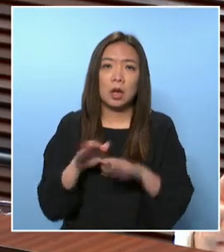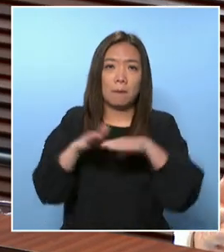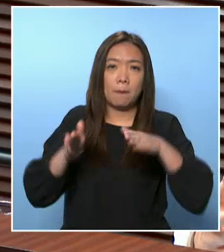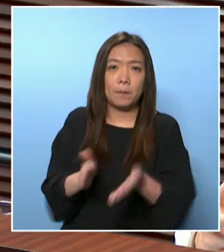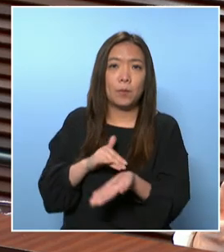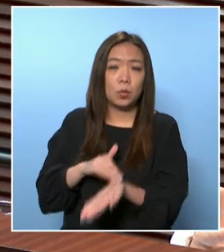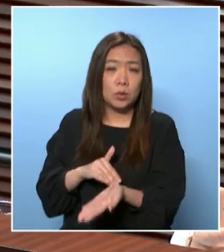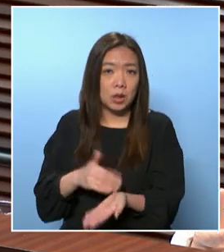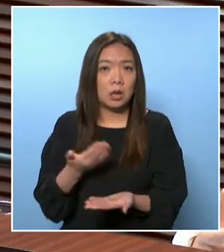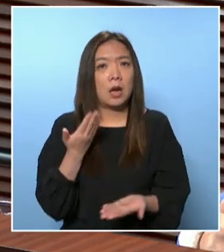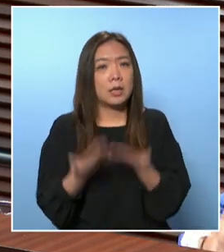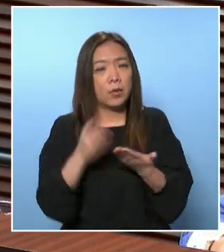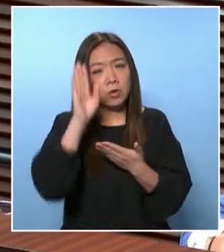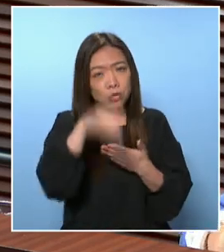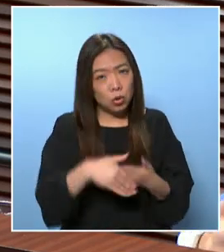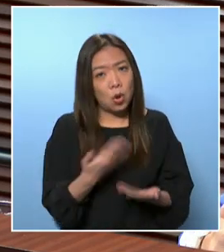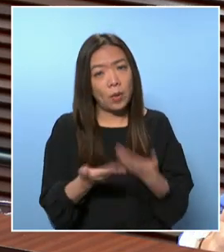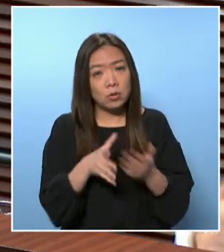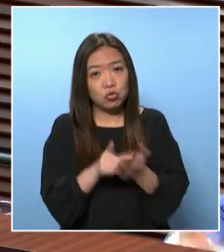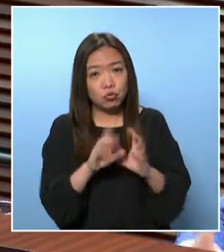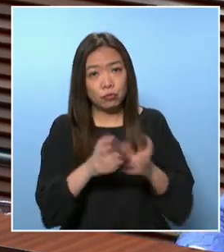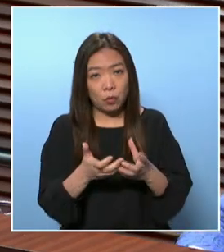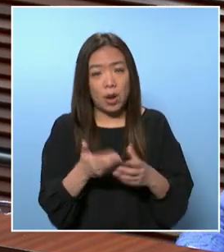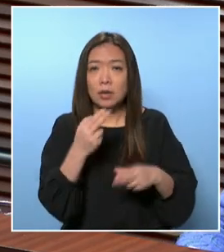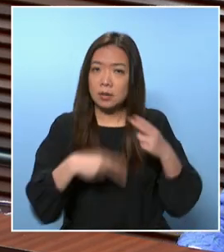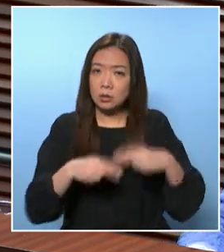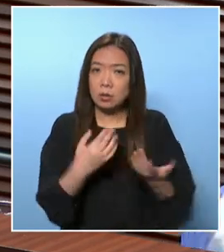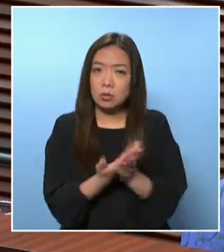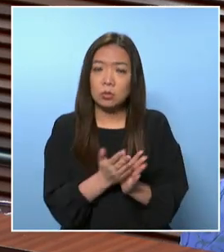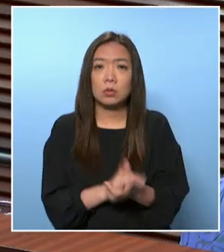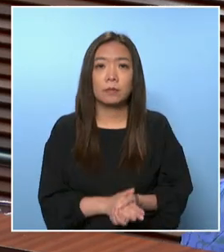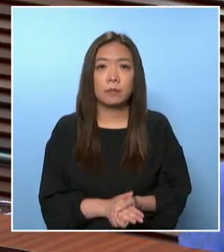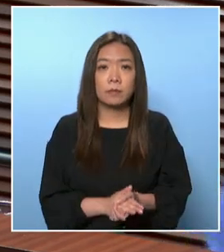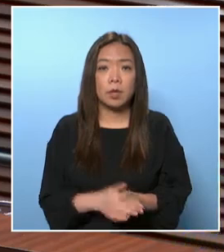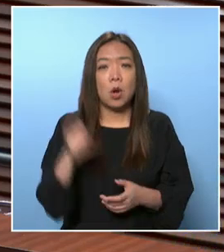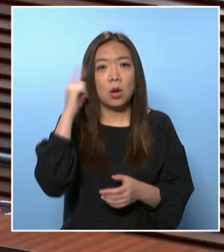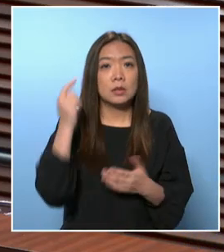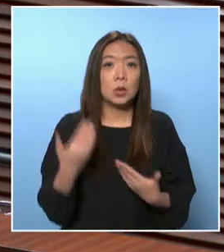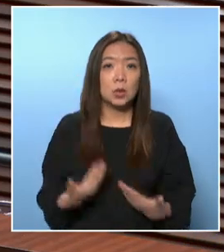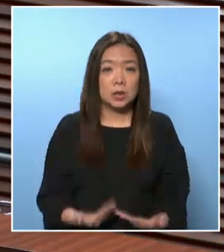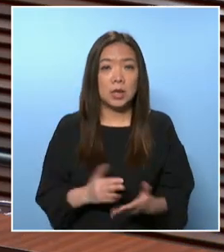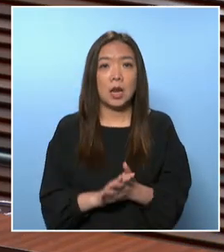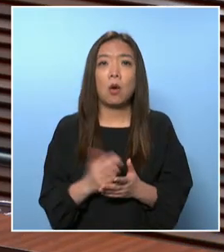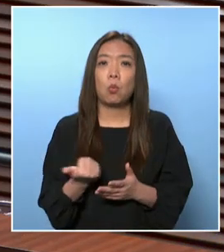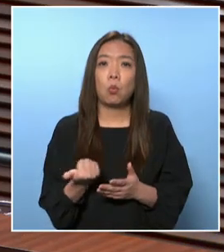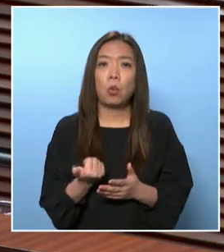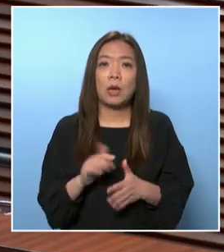GBA and the outpatient clinic and also the